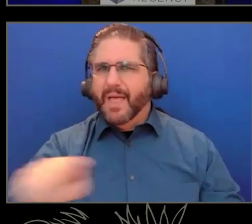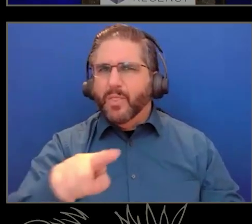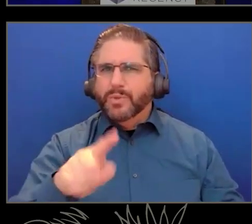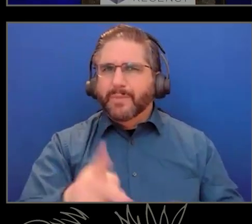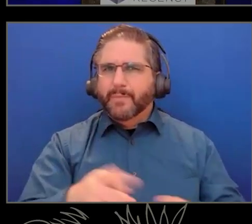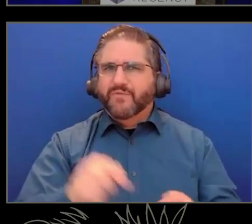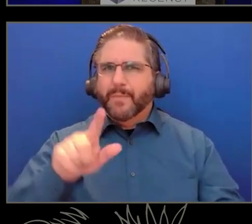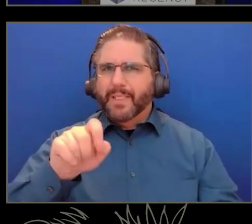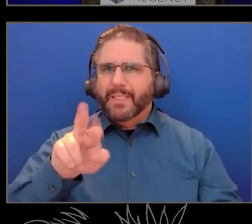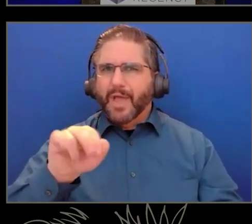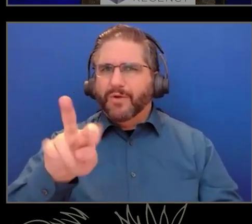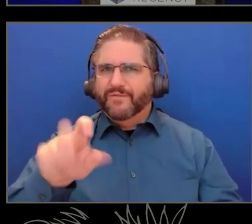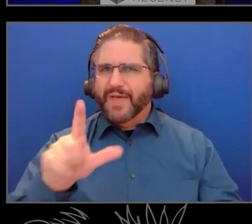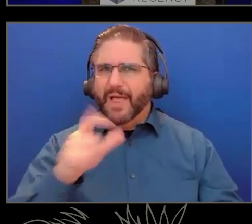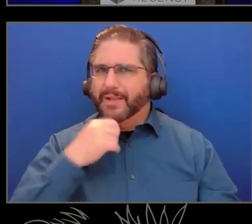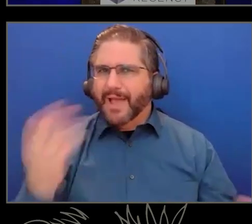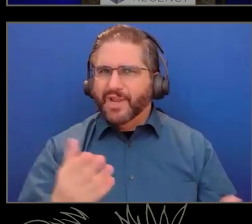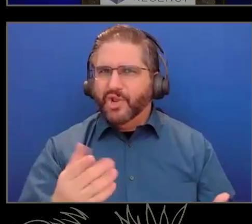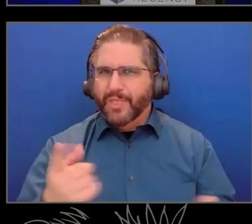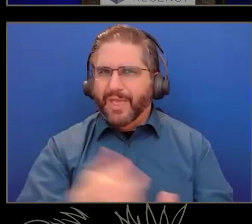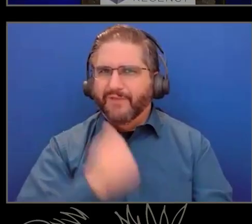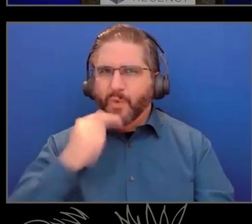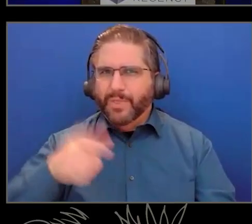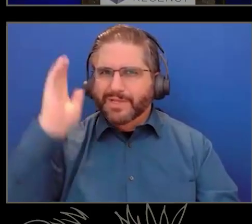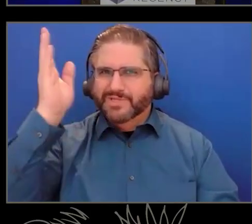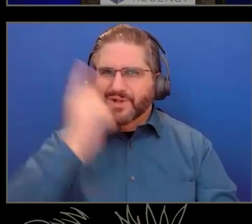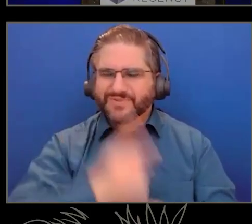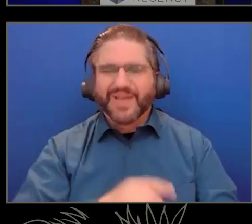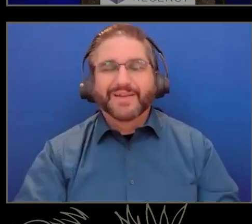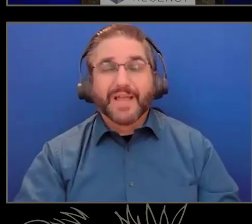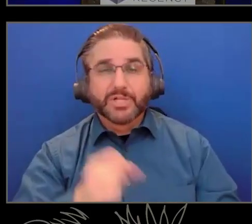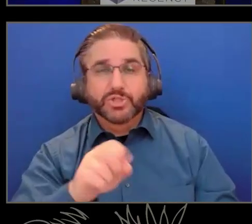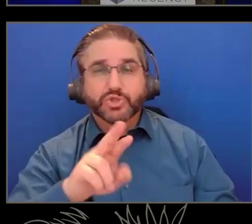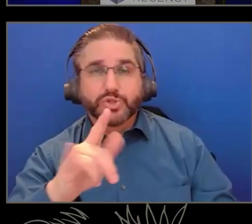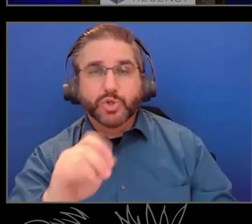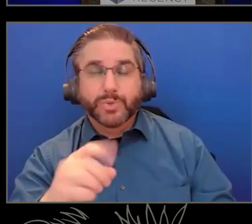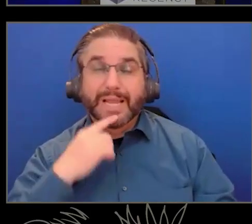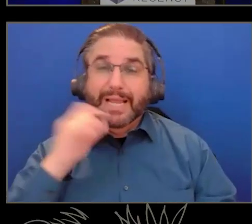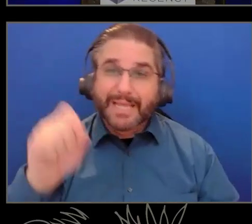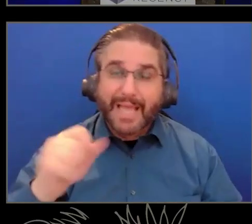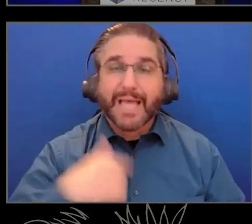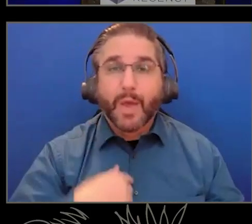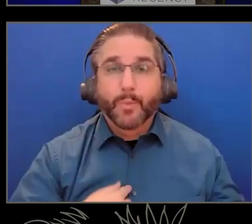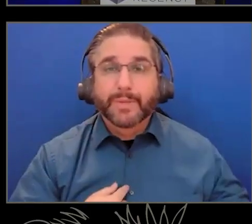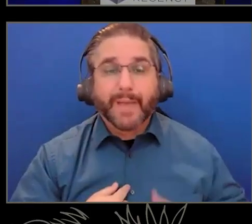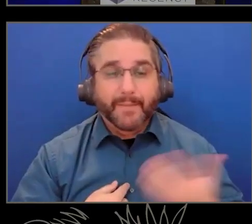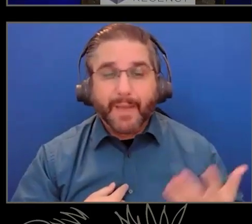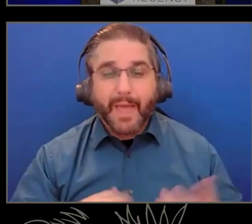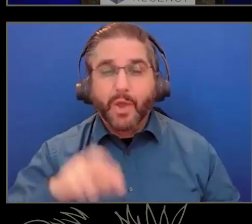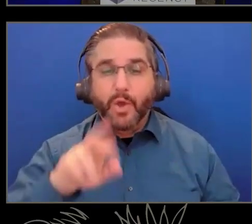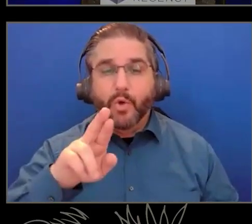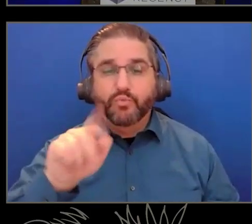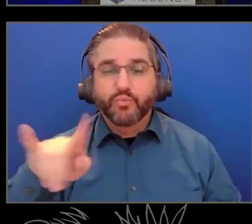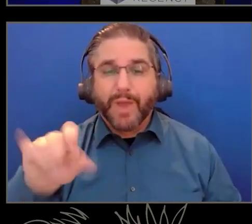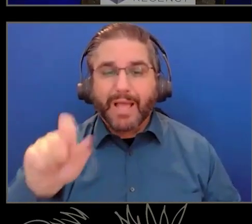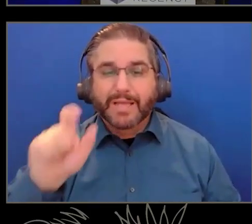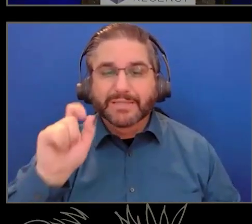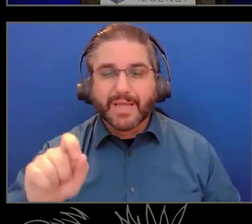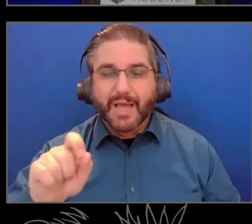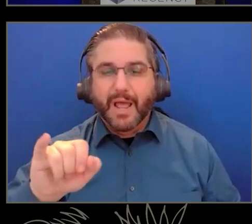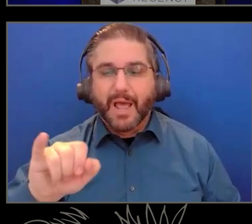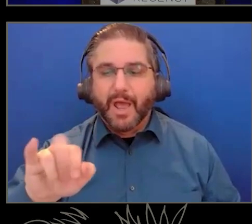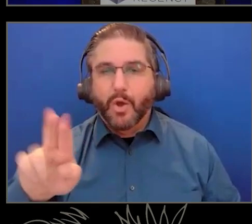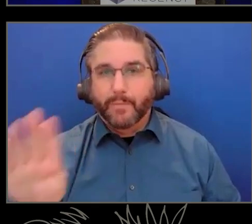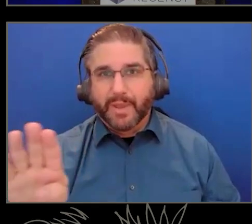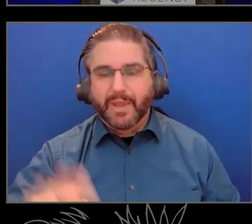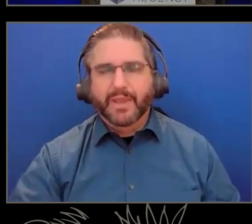cool. And Sergio even kind of said, yeah, that's great. I was actually inspired by Rails routes.rb. And you may be sitting on your